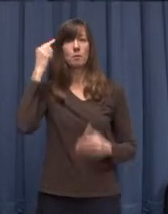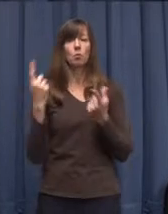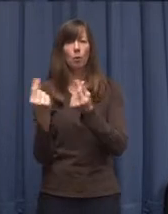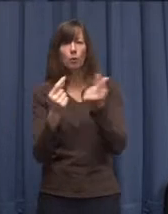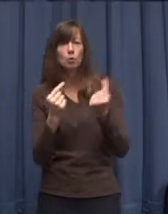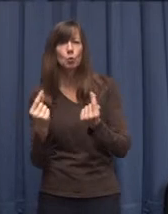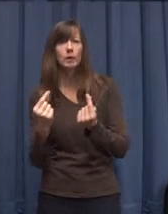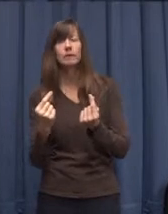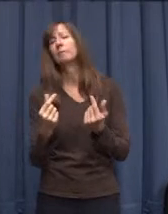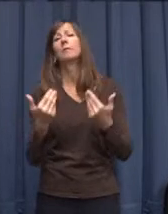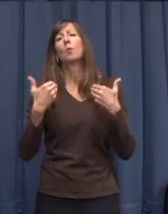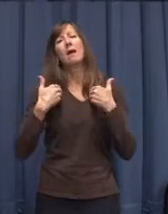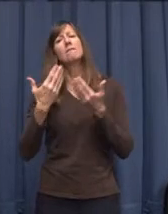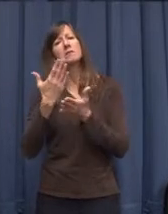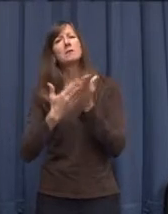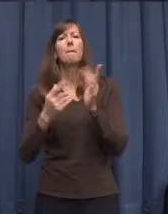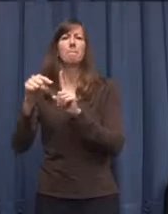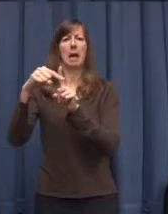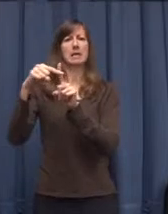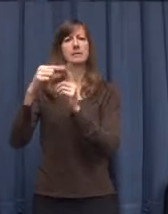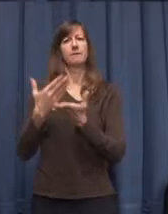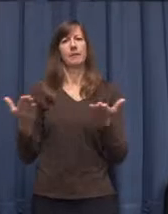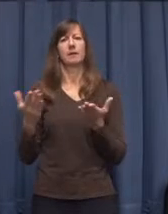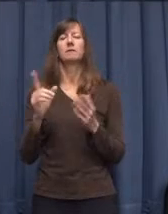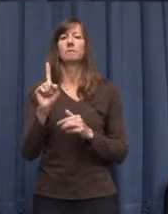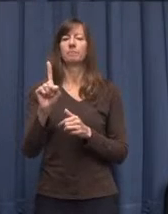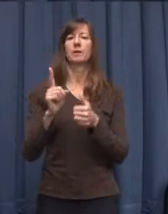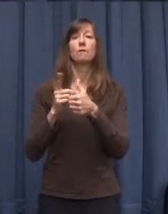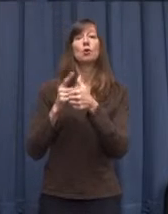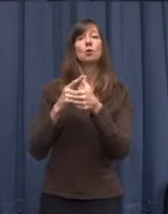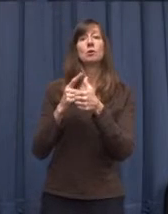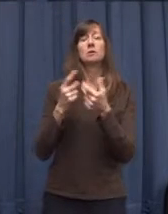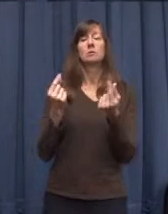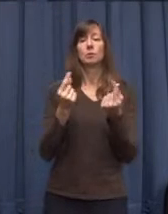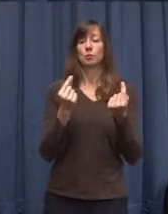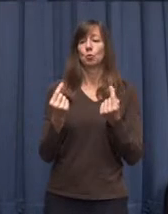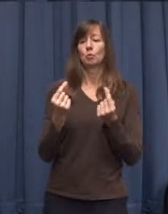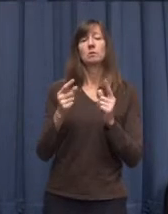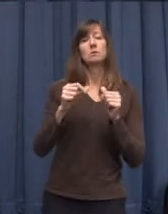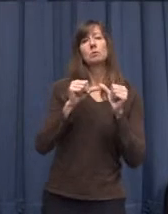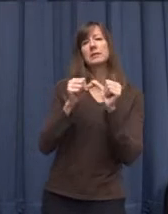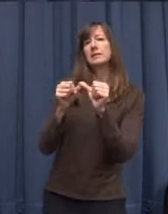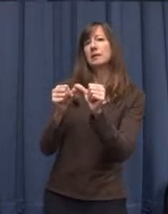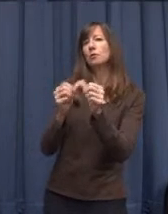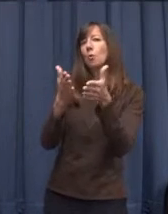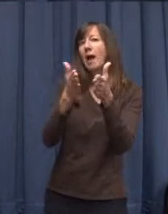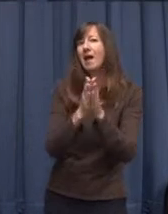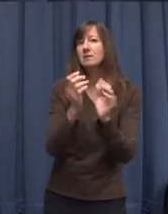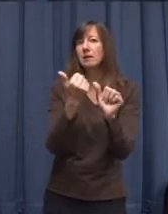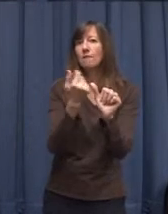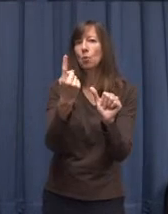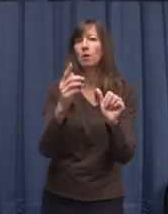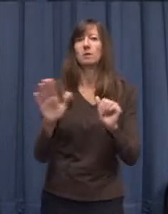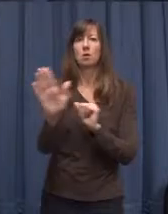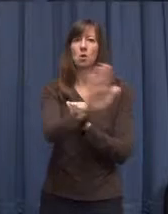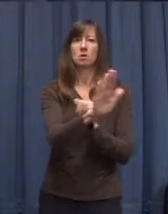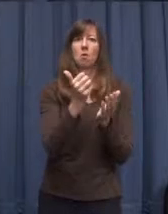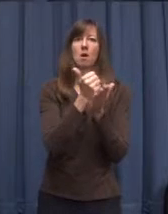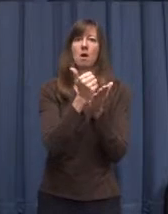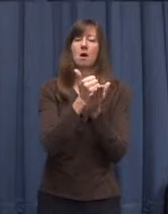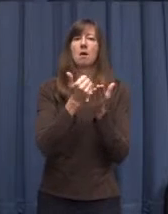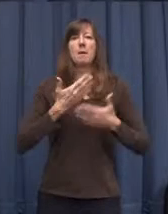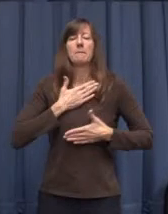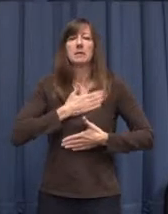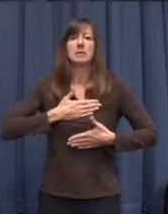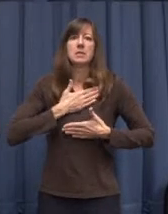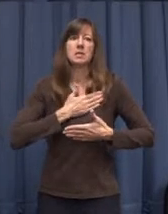positive developments here. Number one, we are going to continue to ask everyone's help to get the word out and the message out